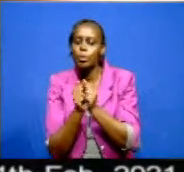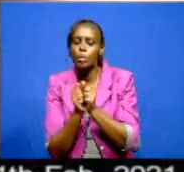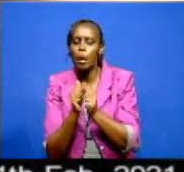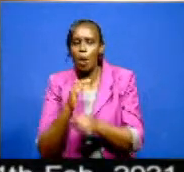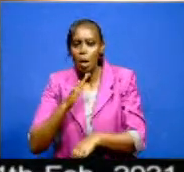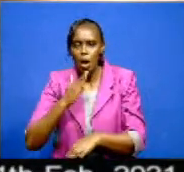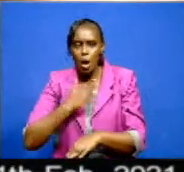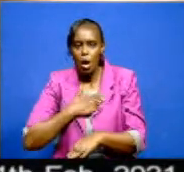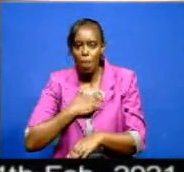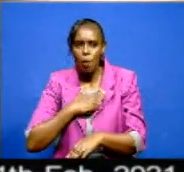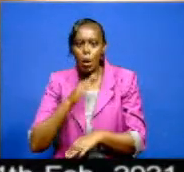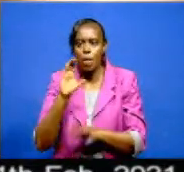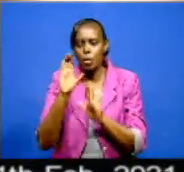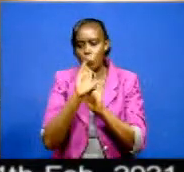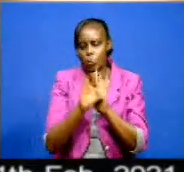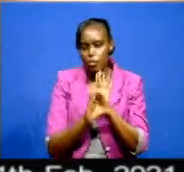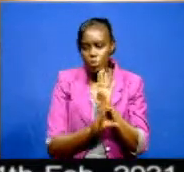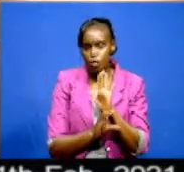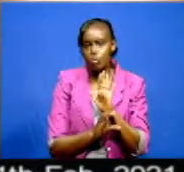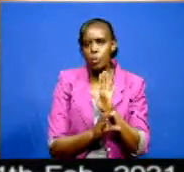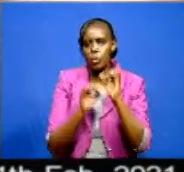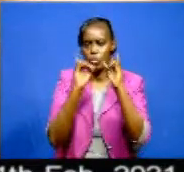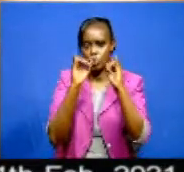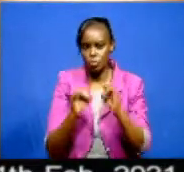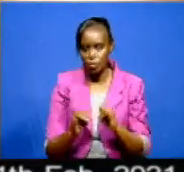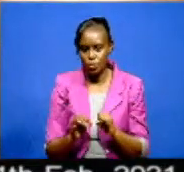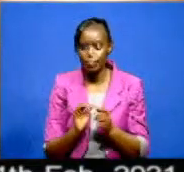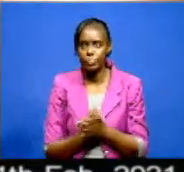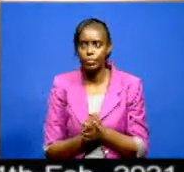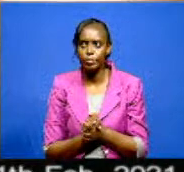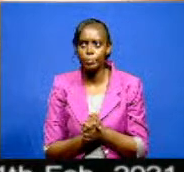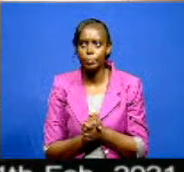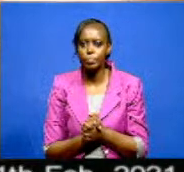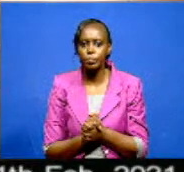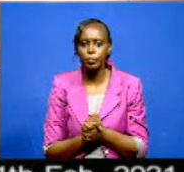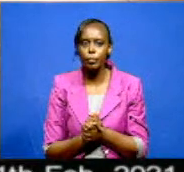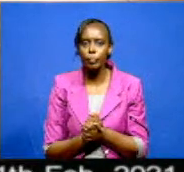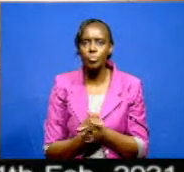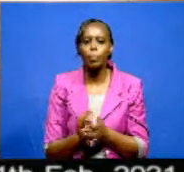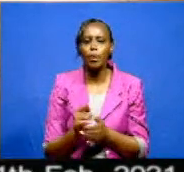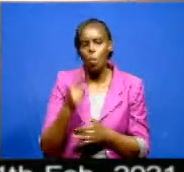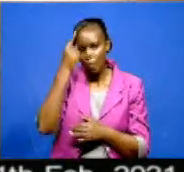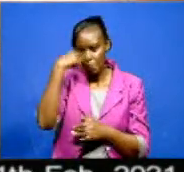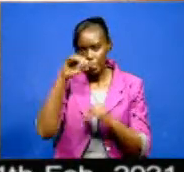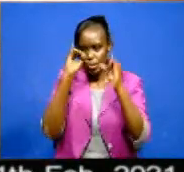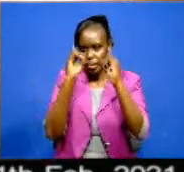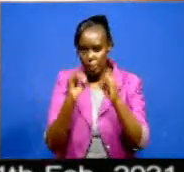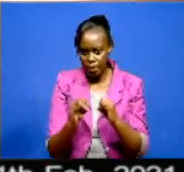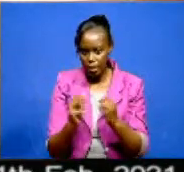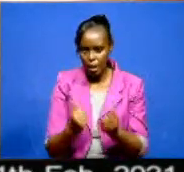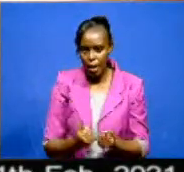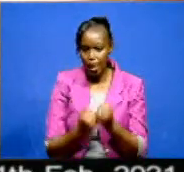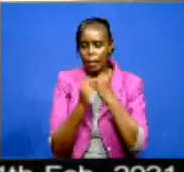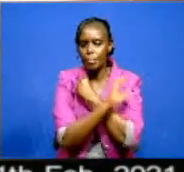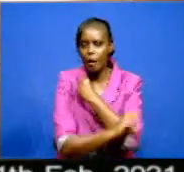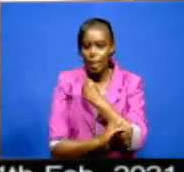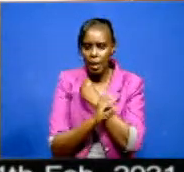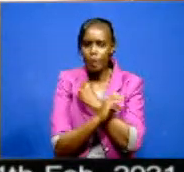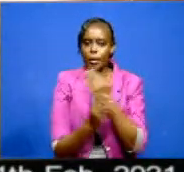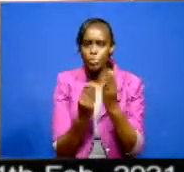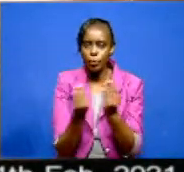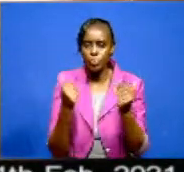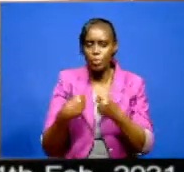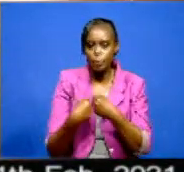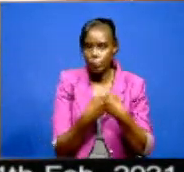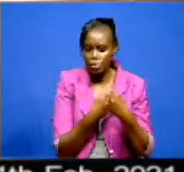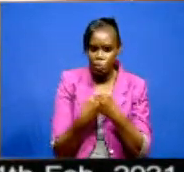current constitution, that is 2010 constitution. Madam Speaker, the new policy will enable the nation to address the current challenges